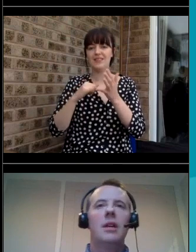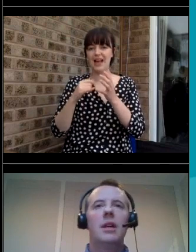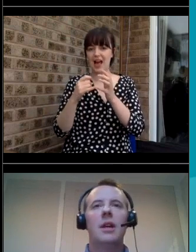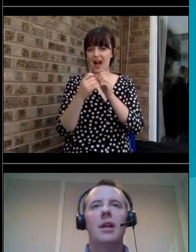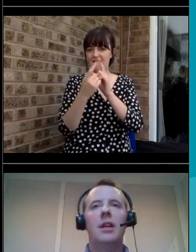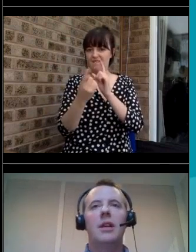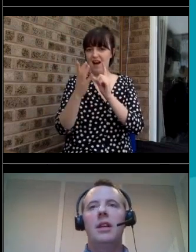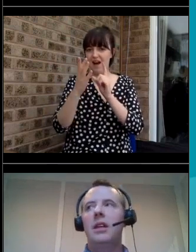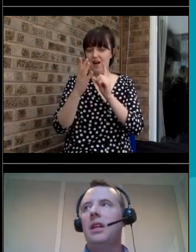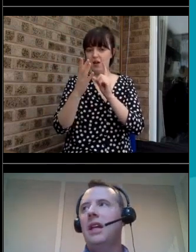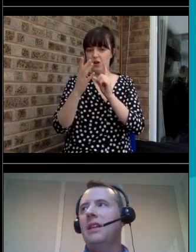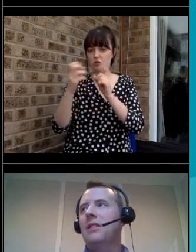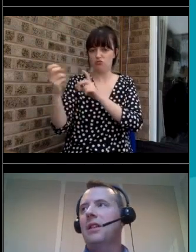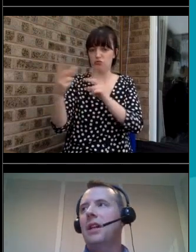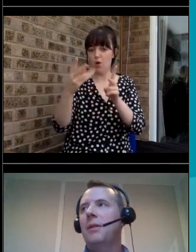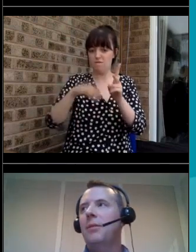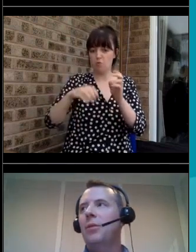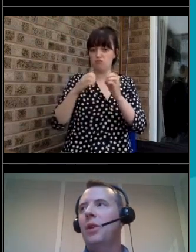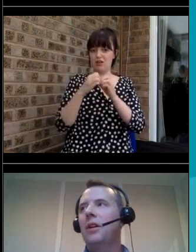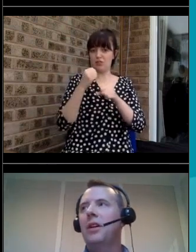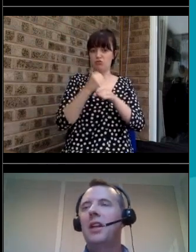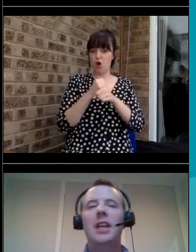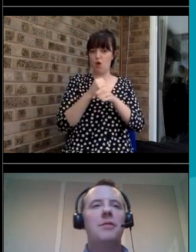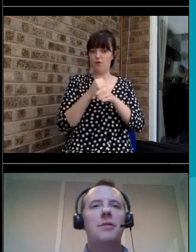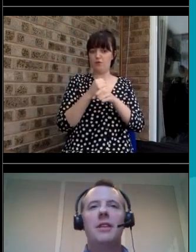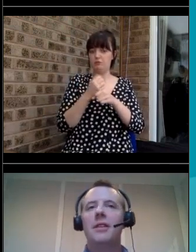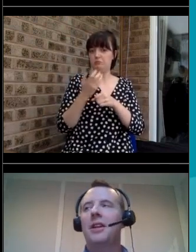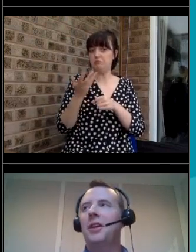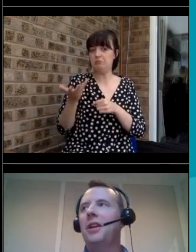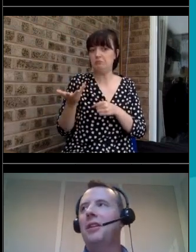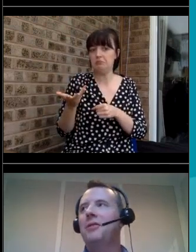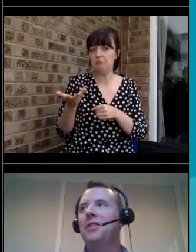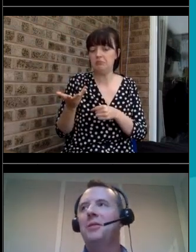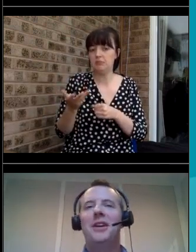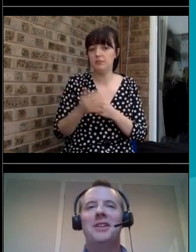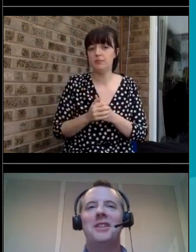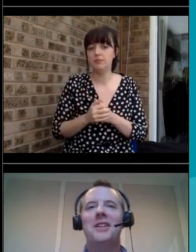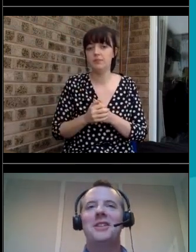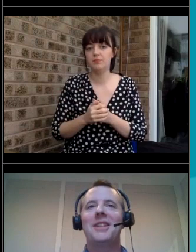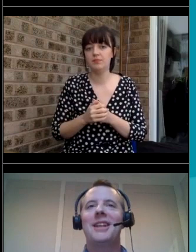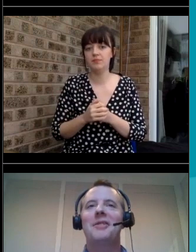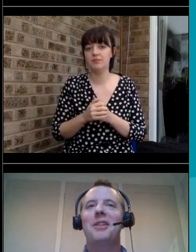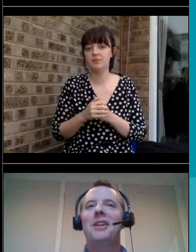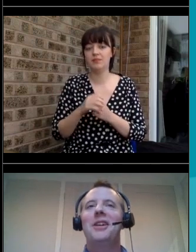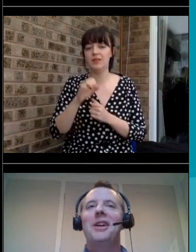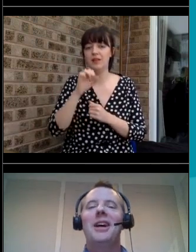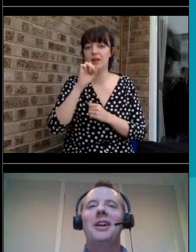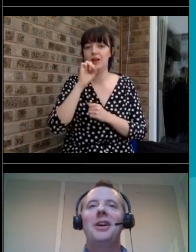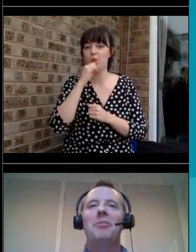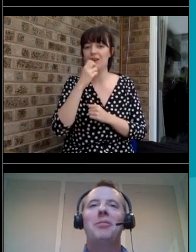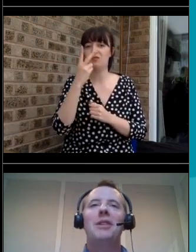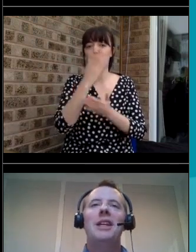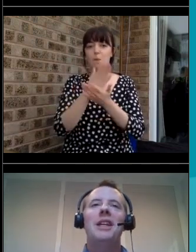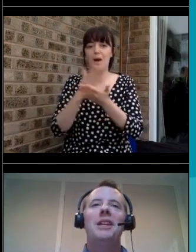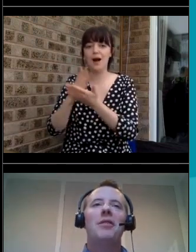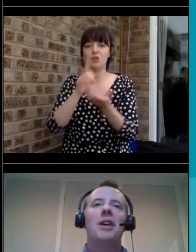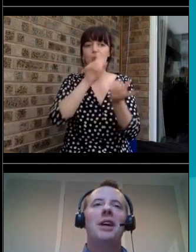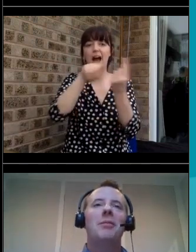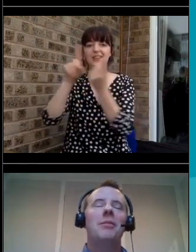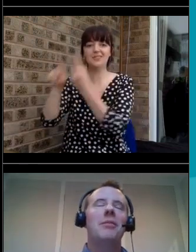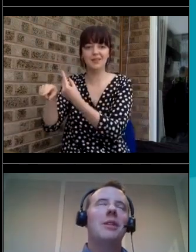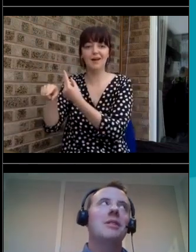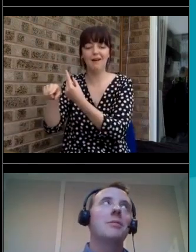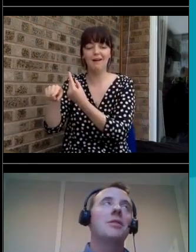that? Yes. Well, I'm going to give two parts the answer here, but I